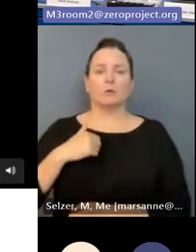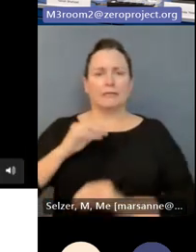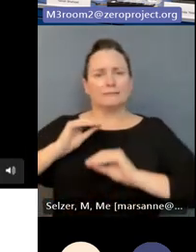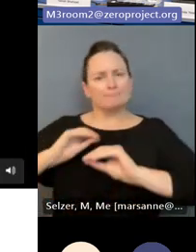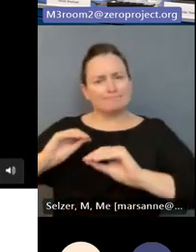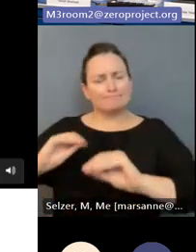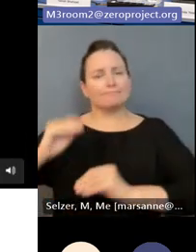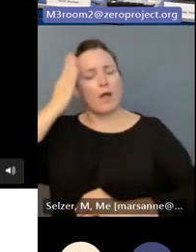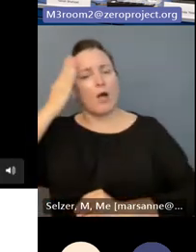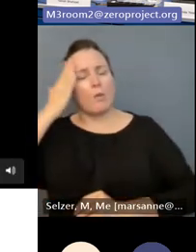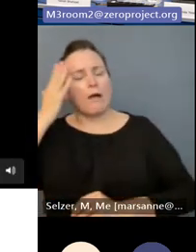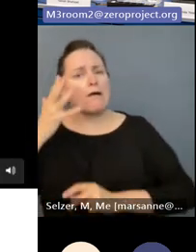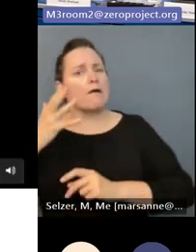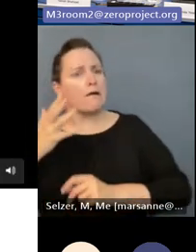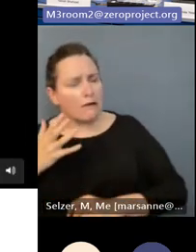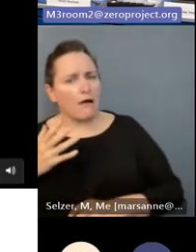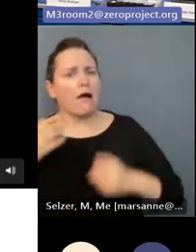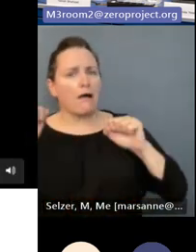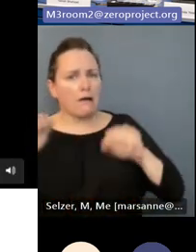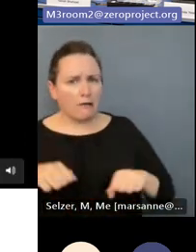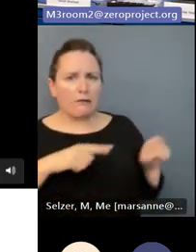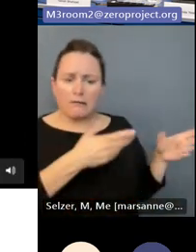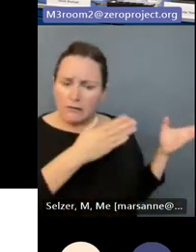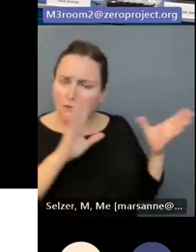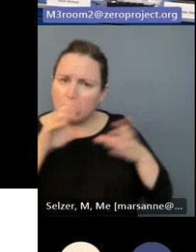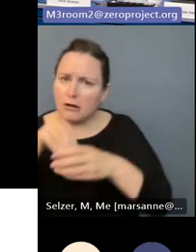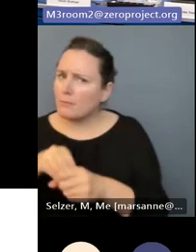is currently enrolled in our preschool program.